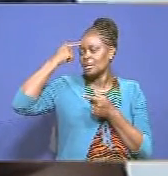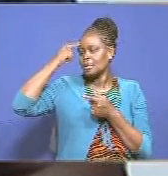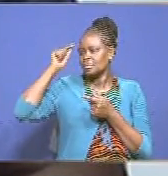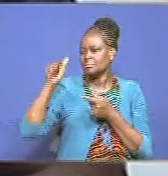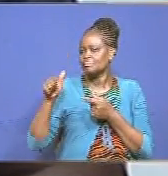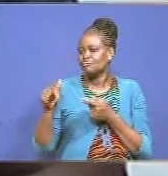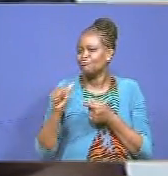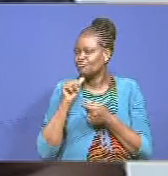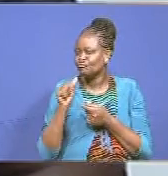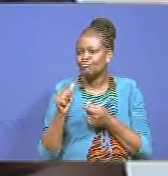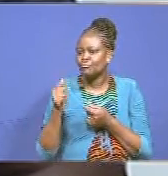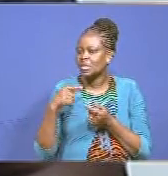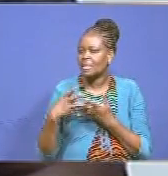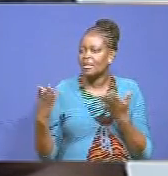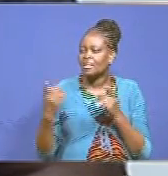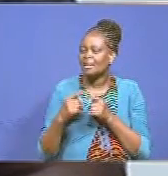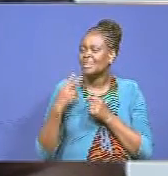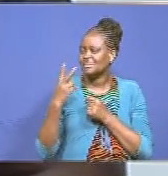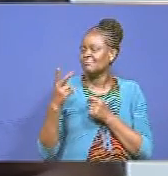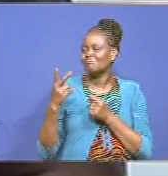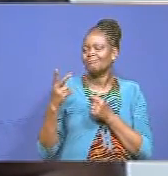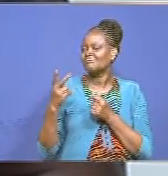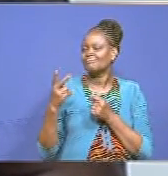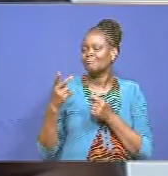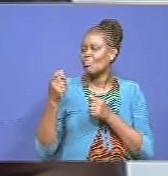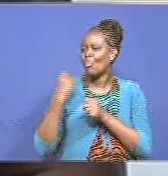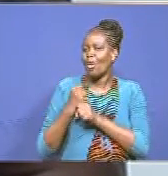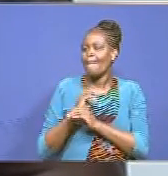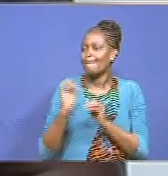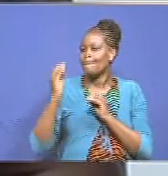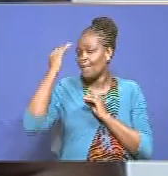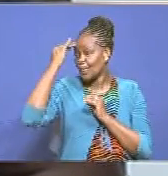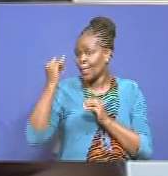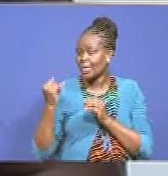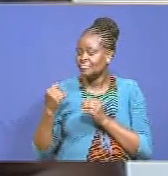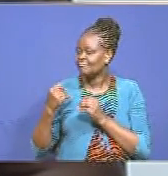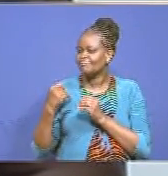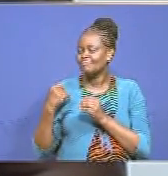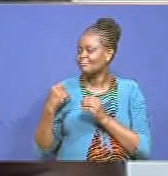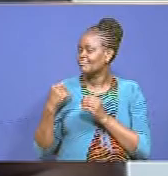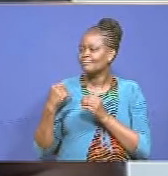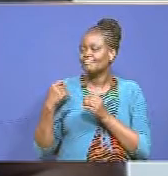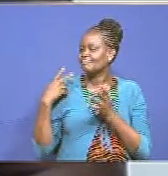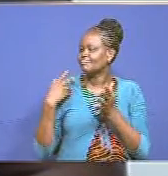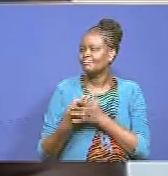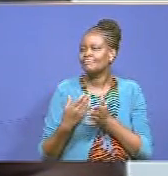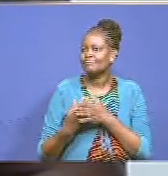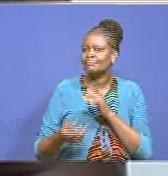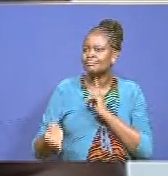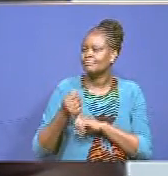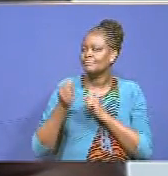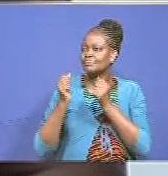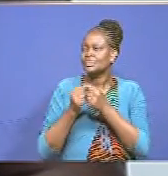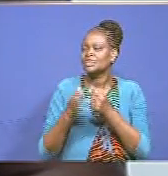it's not the right thing. And I don't see it going anywhere, because so far they have not even attained about 18 or